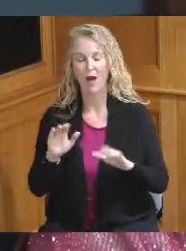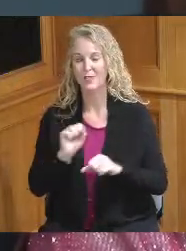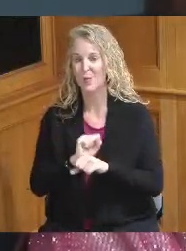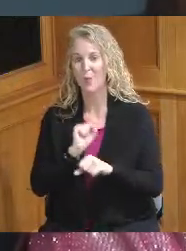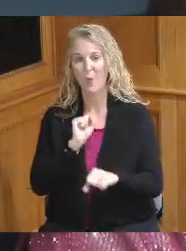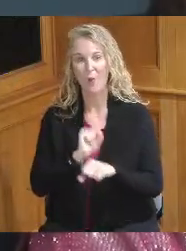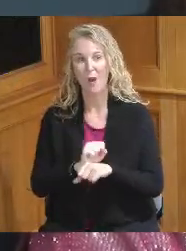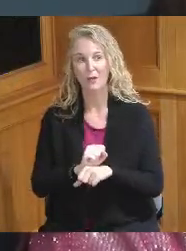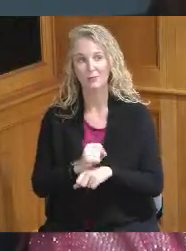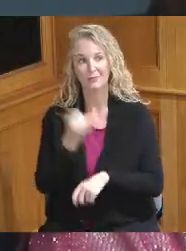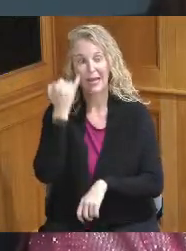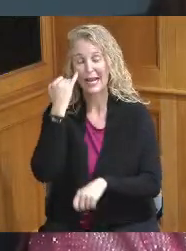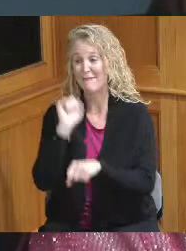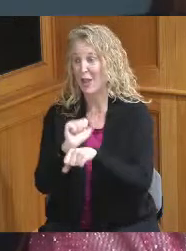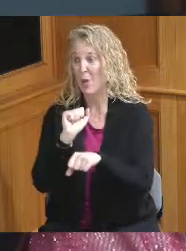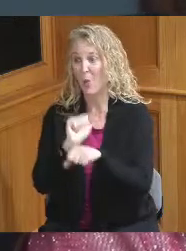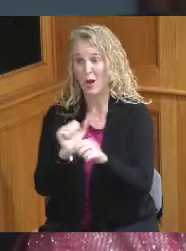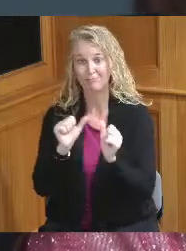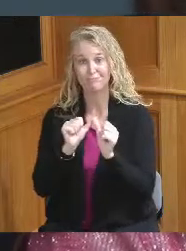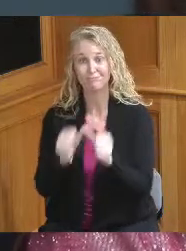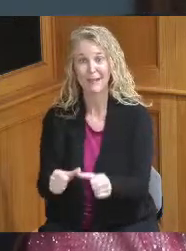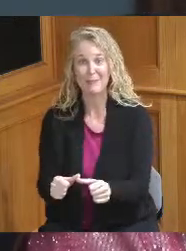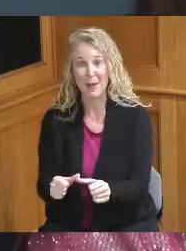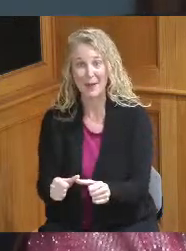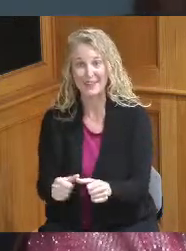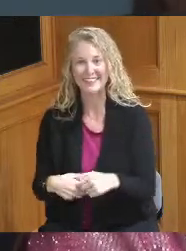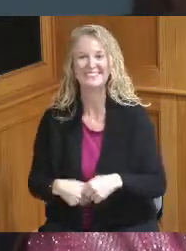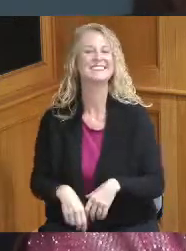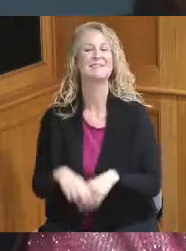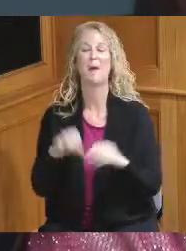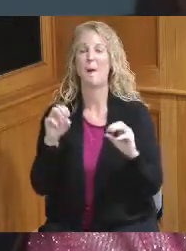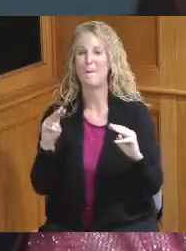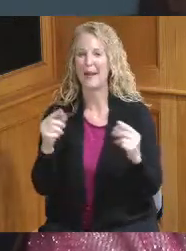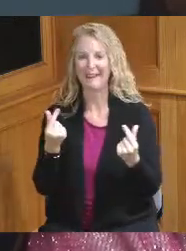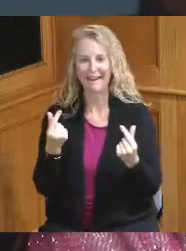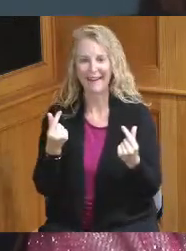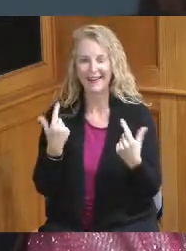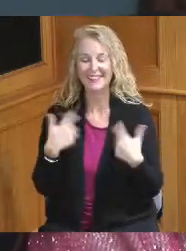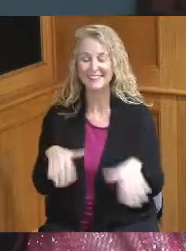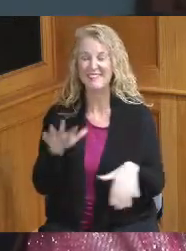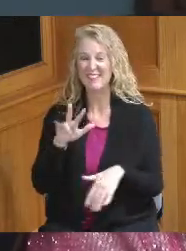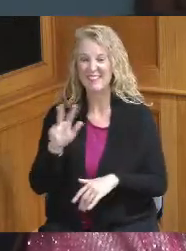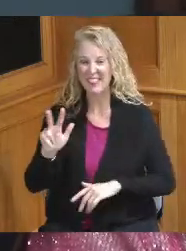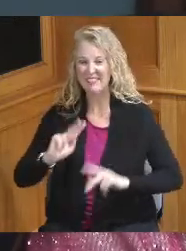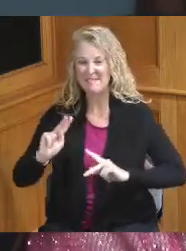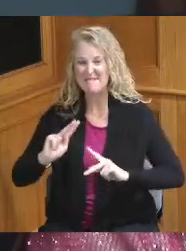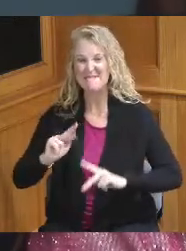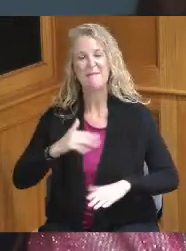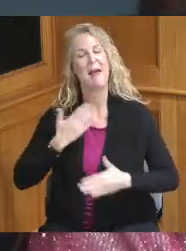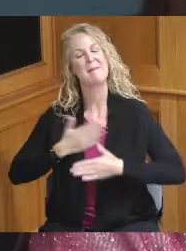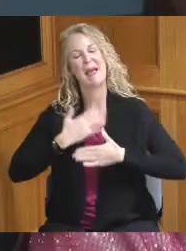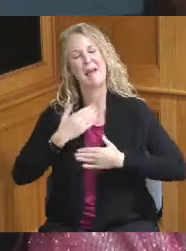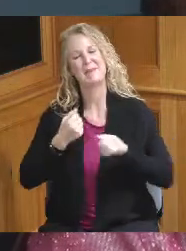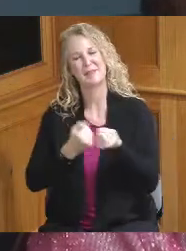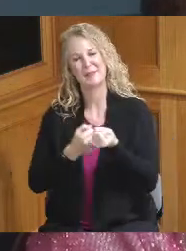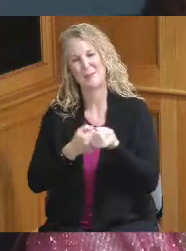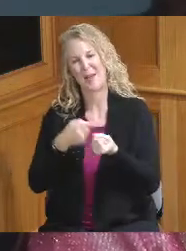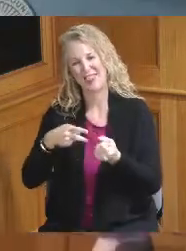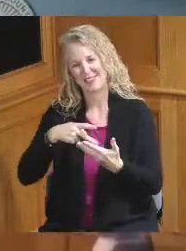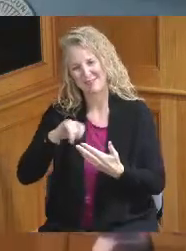but if it works, work it, you know. But I was like, oh, my God. So, anyway, I'm happy to support this. Thank